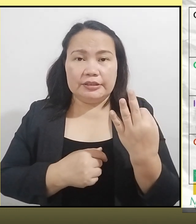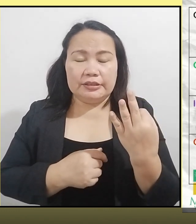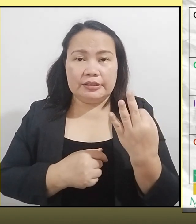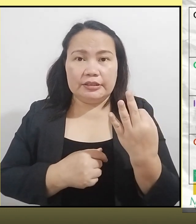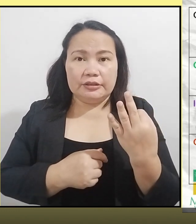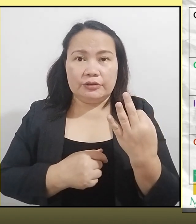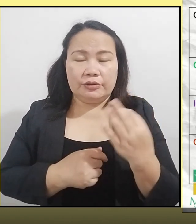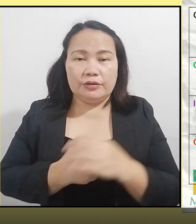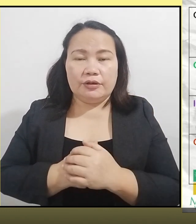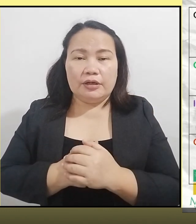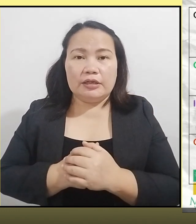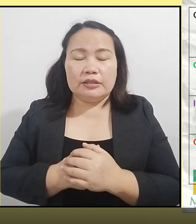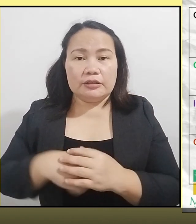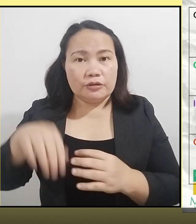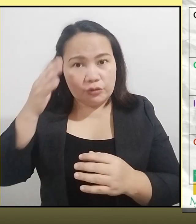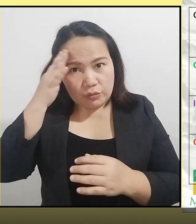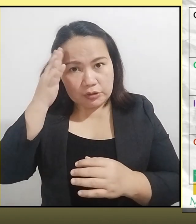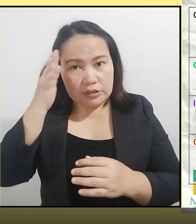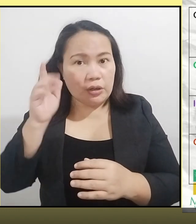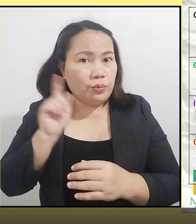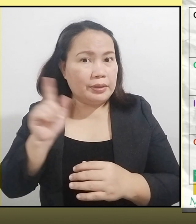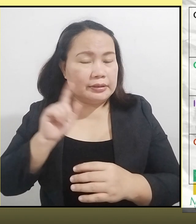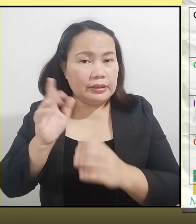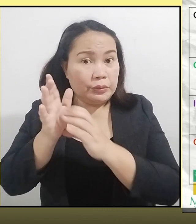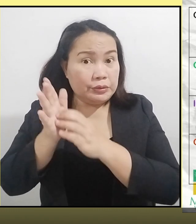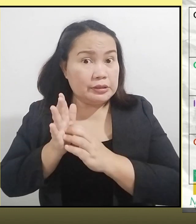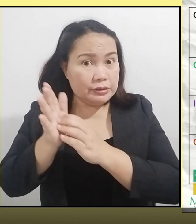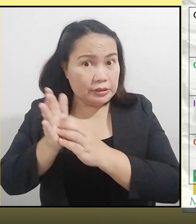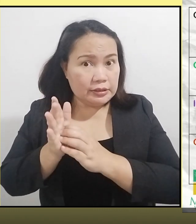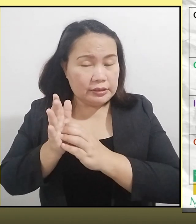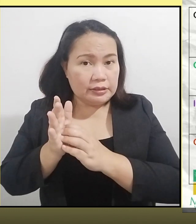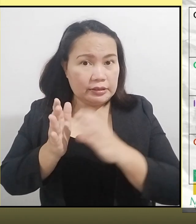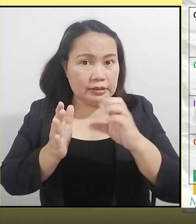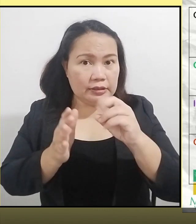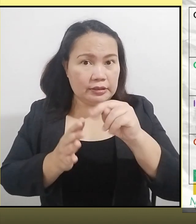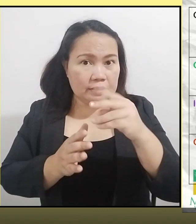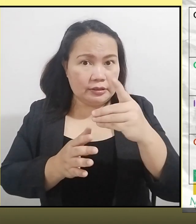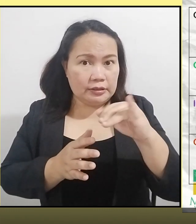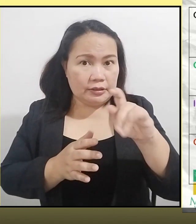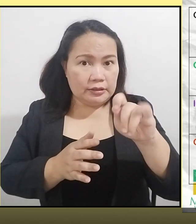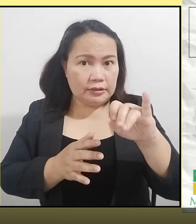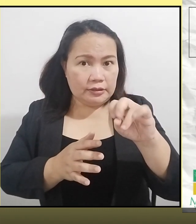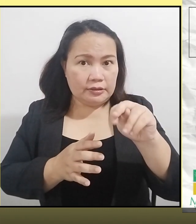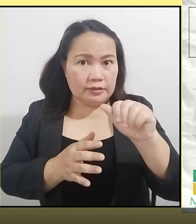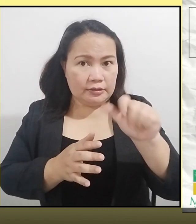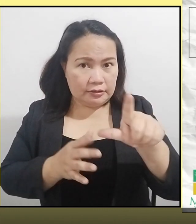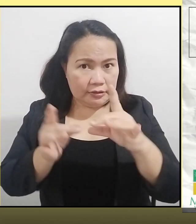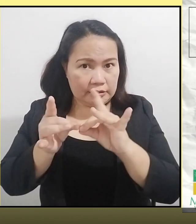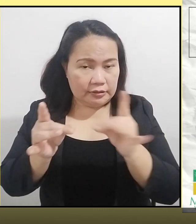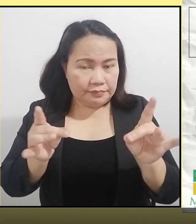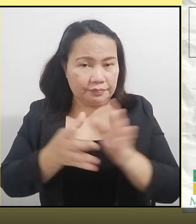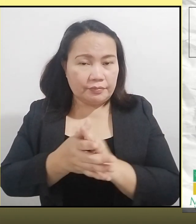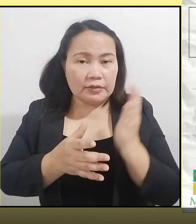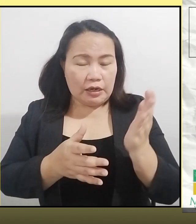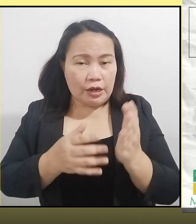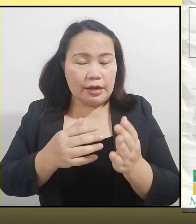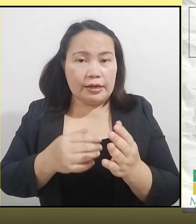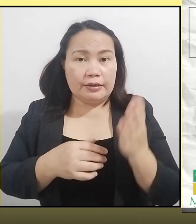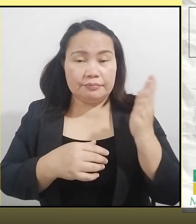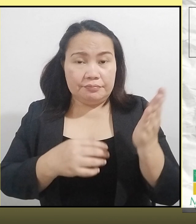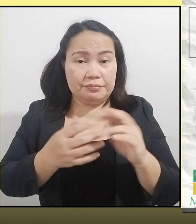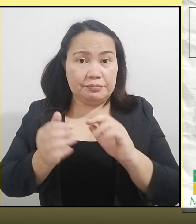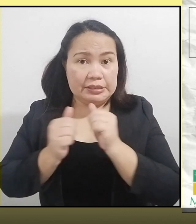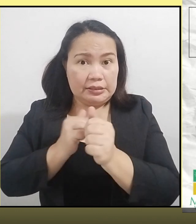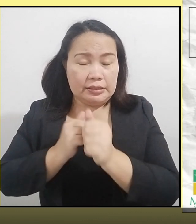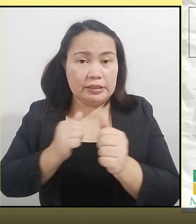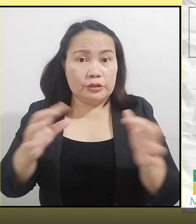contrapositive, dapat alam muna natin ang kanyang conditional statement. So, ang ibig sabihin ng conditional statement, it is formed